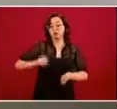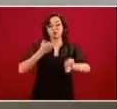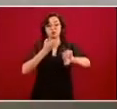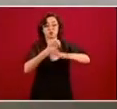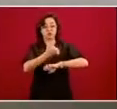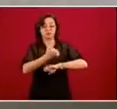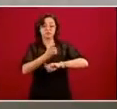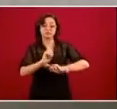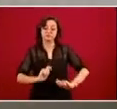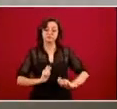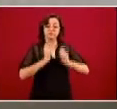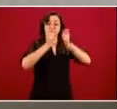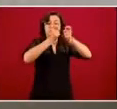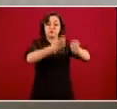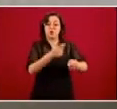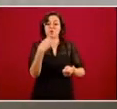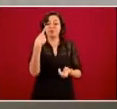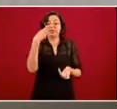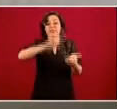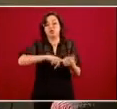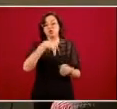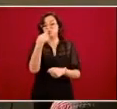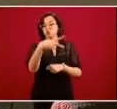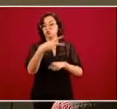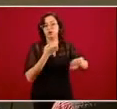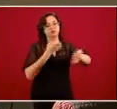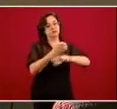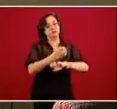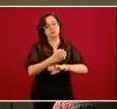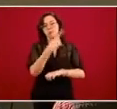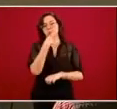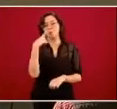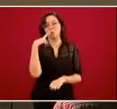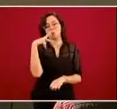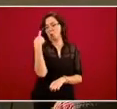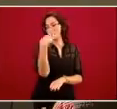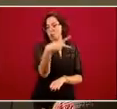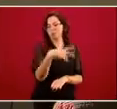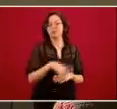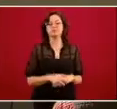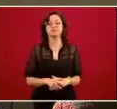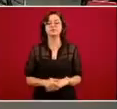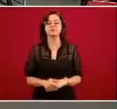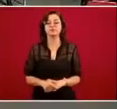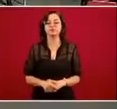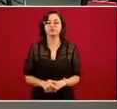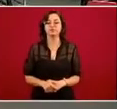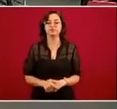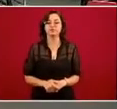the state governors are responsible for their specific territories. Thank you.